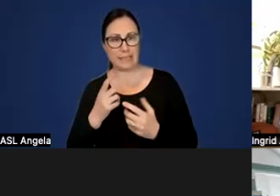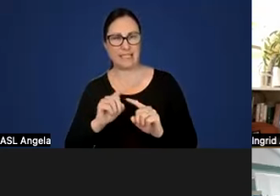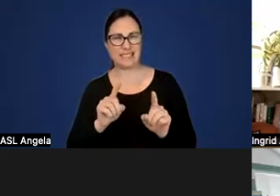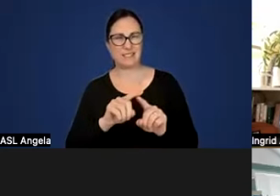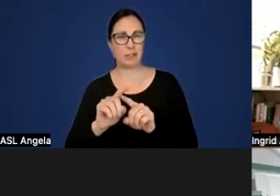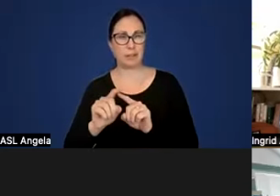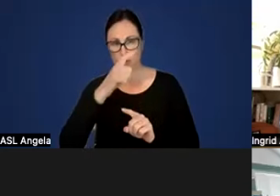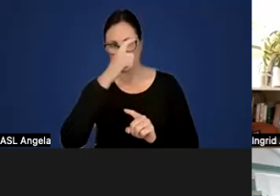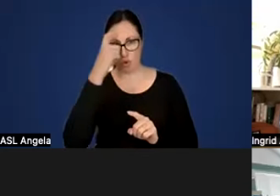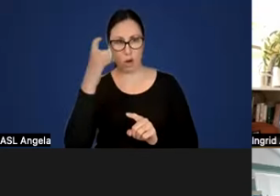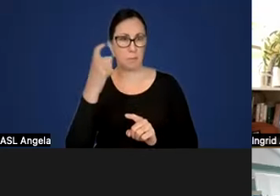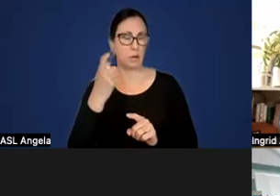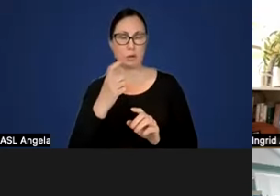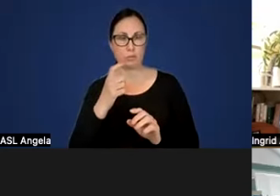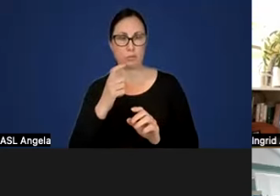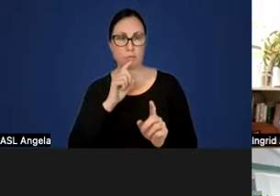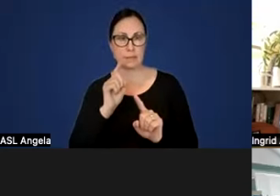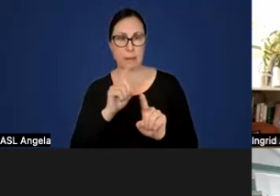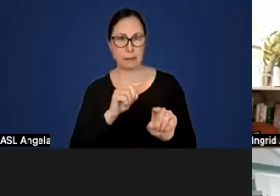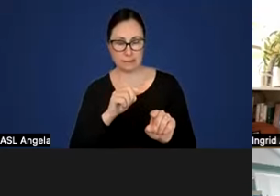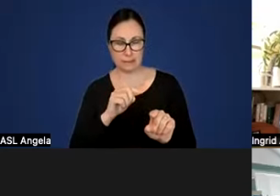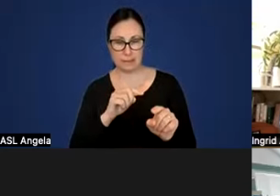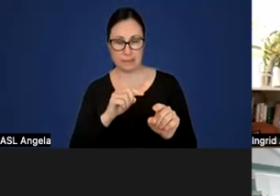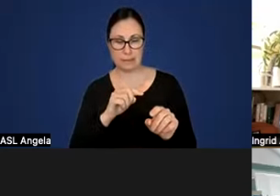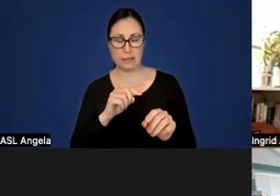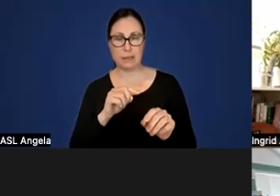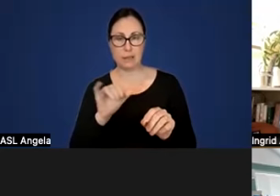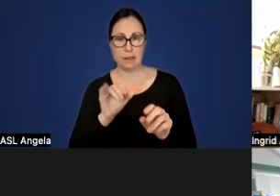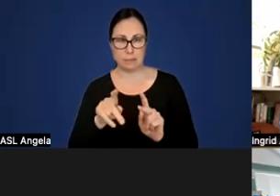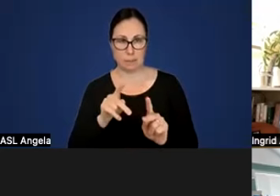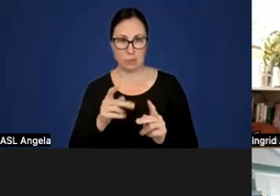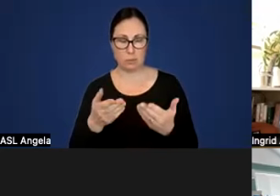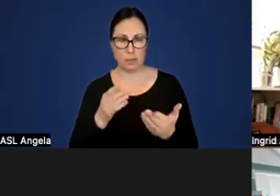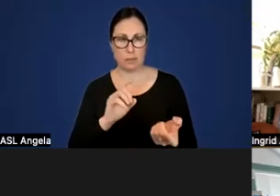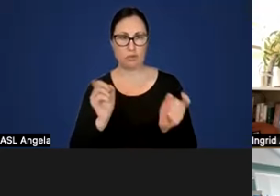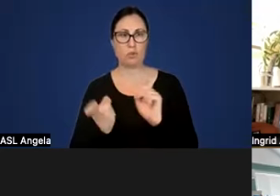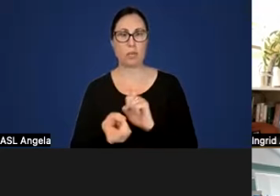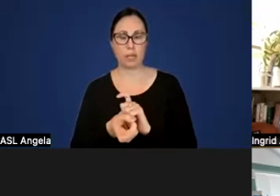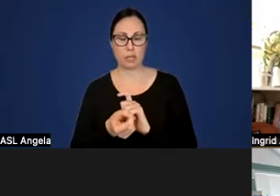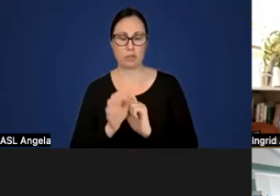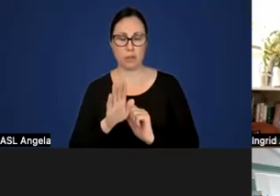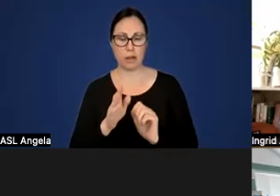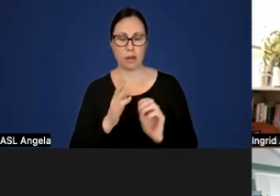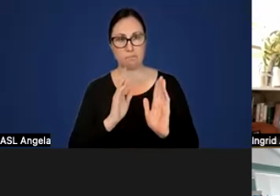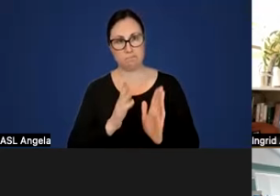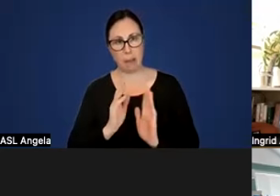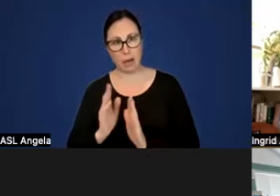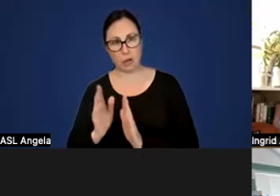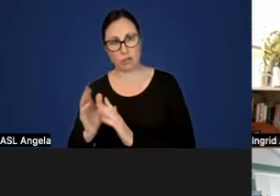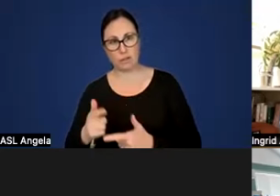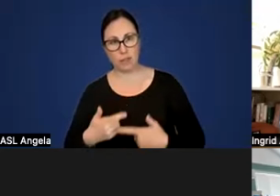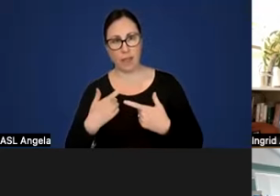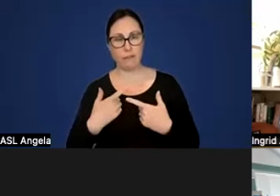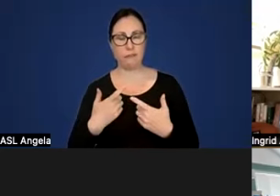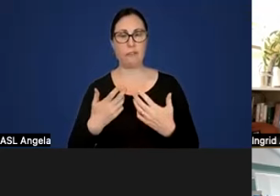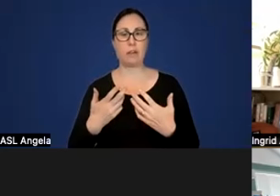responses, folks who maybe change their patterns of life. They